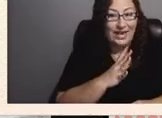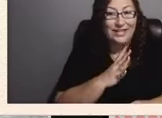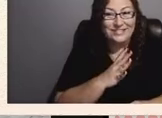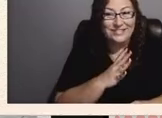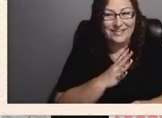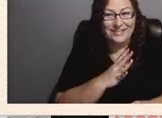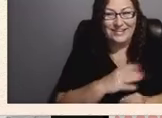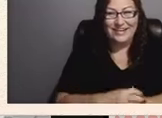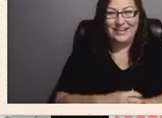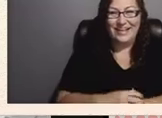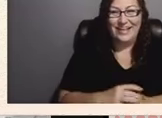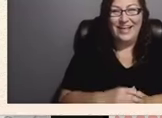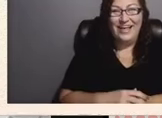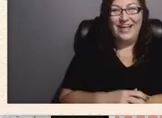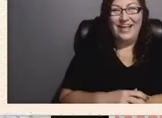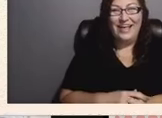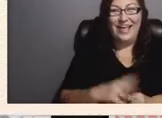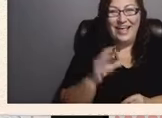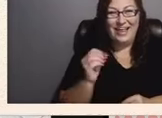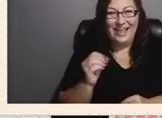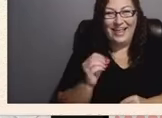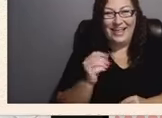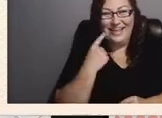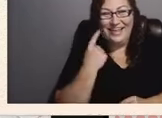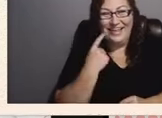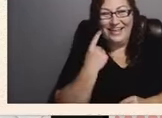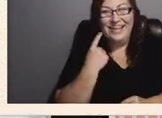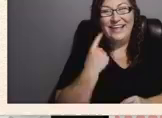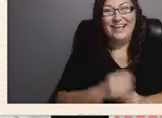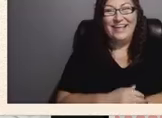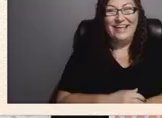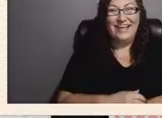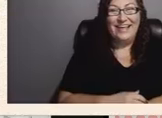Okay? And,